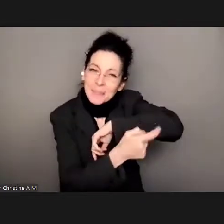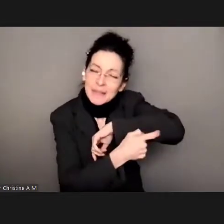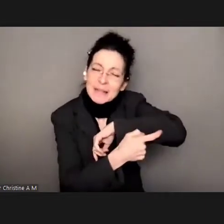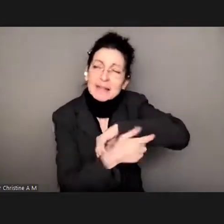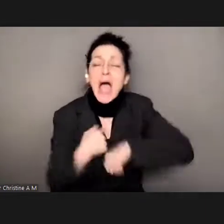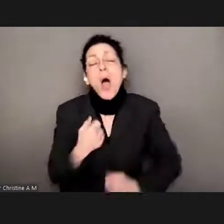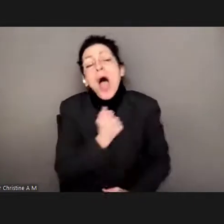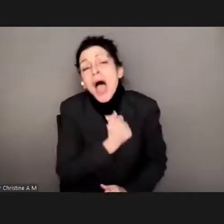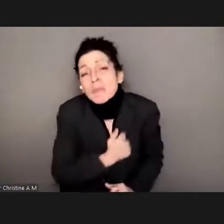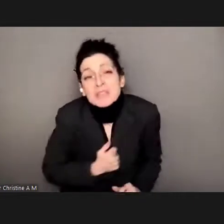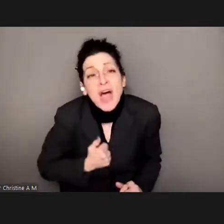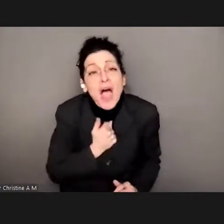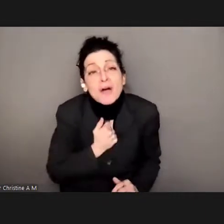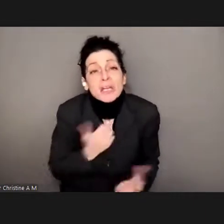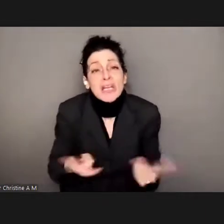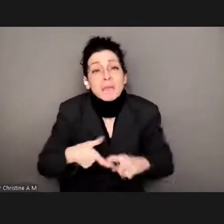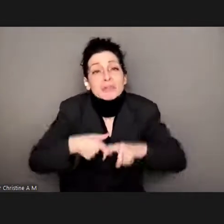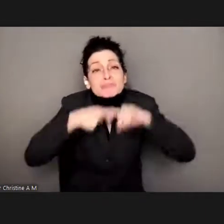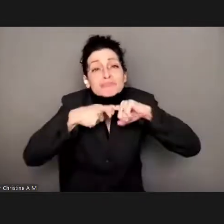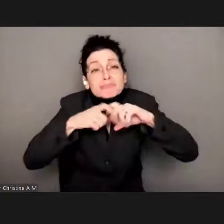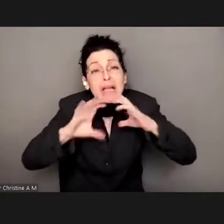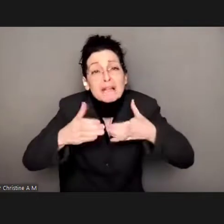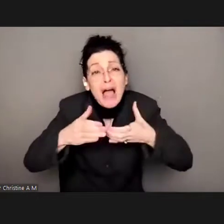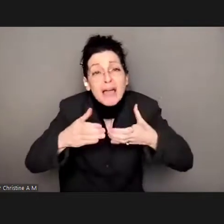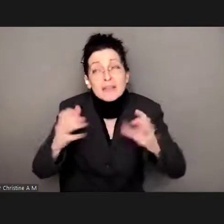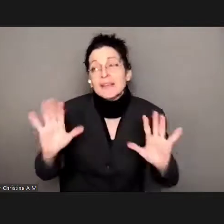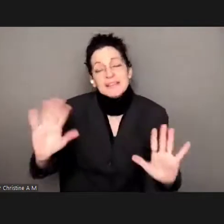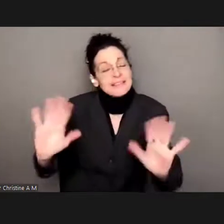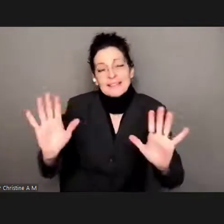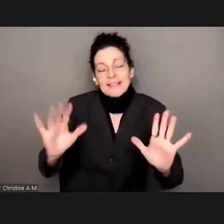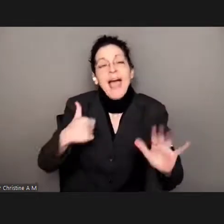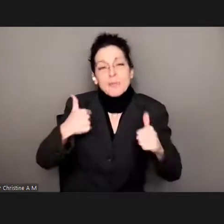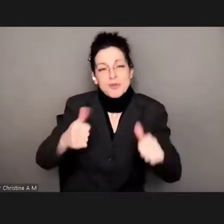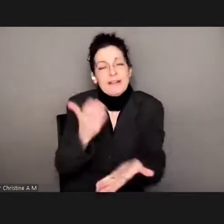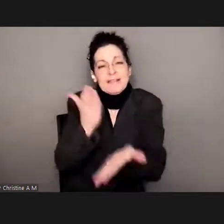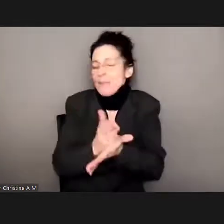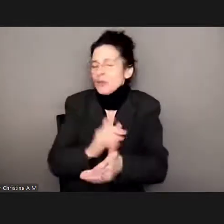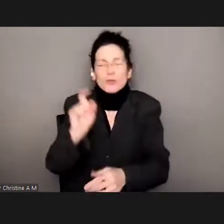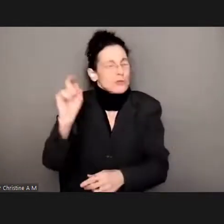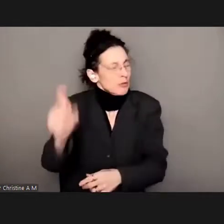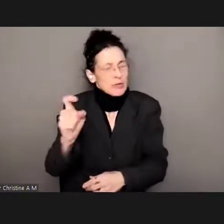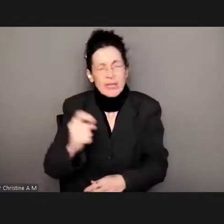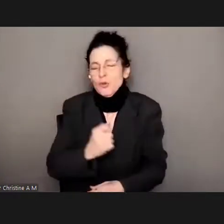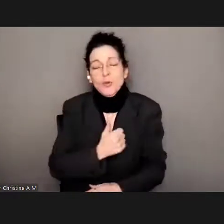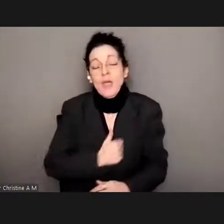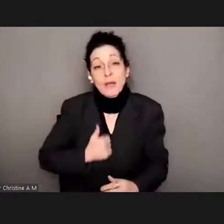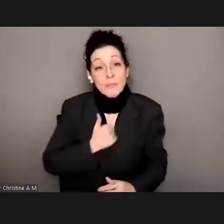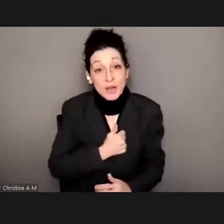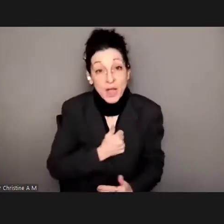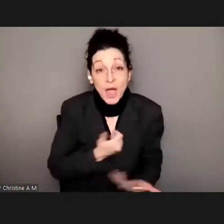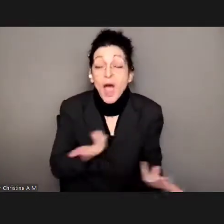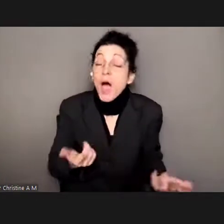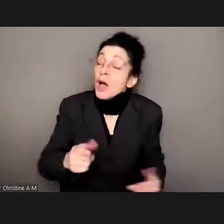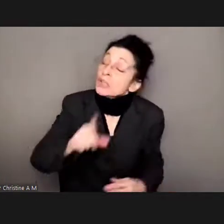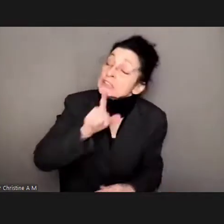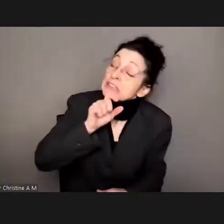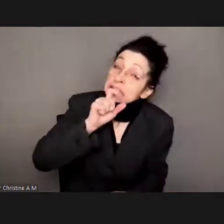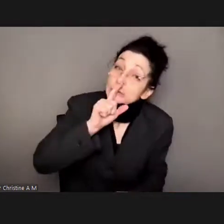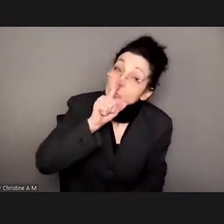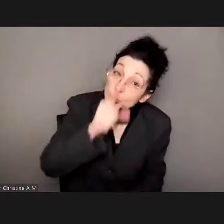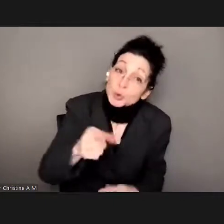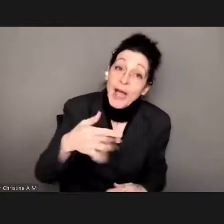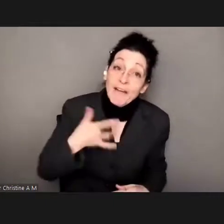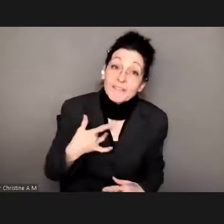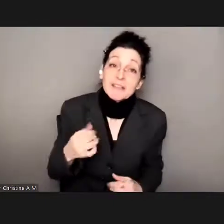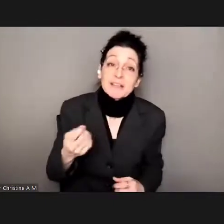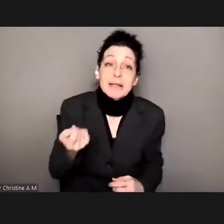It's embarrassing to, for example, not be able to upload a file or to say, well, I'm just going to email this to my